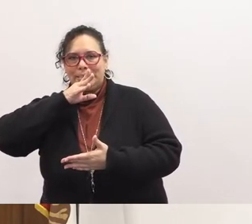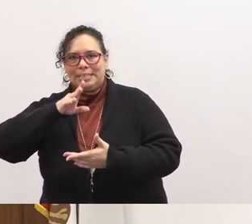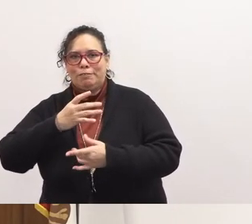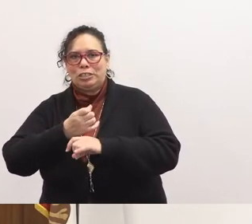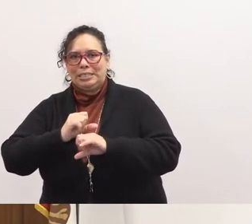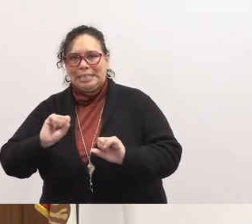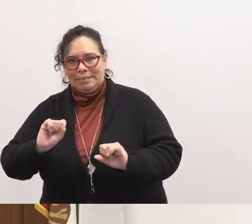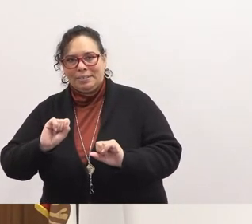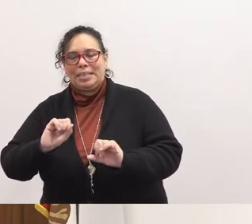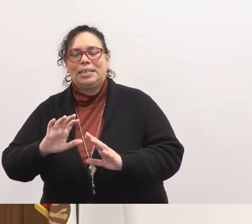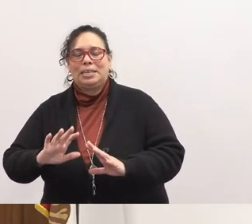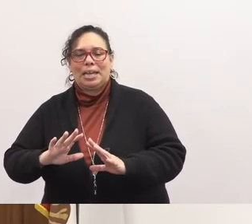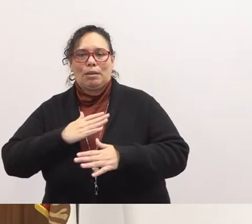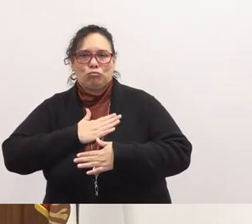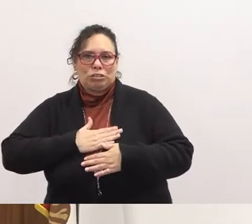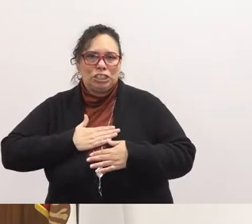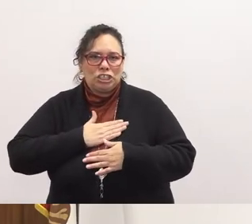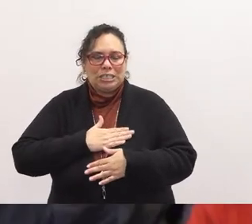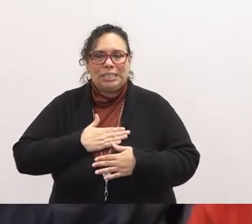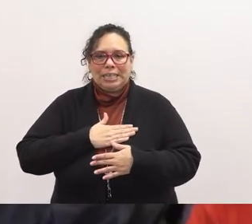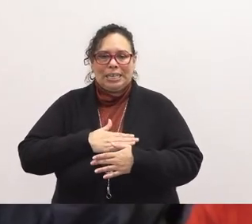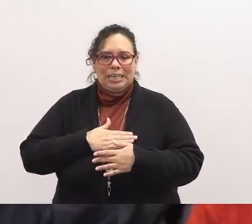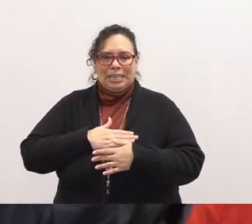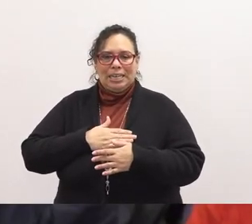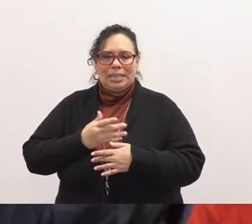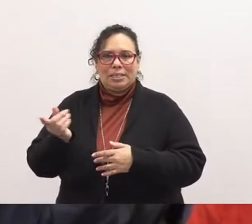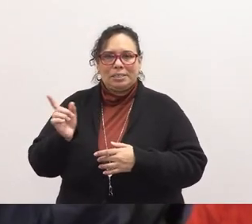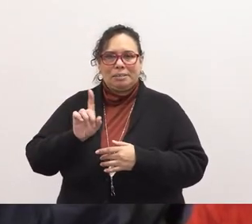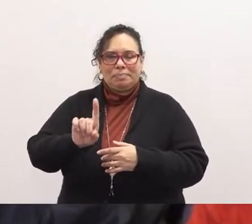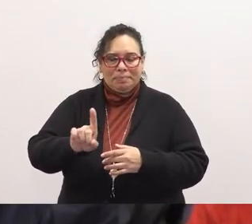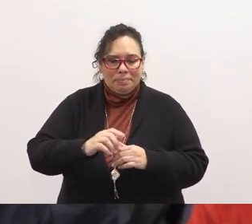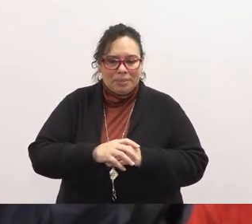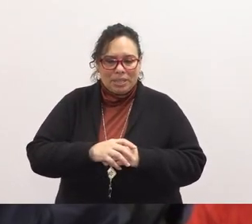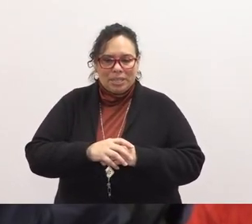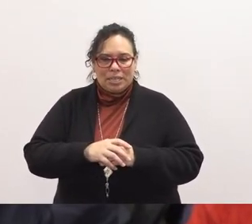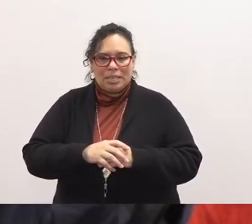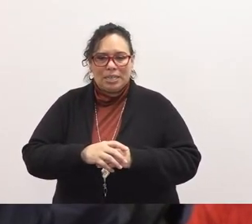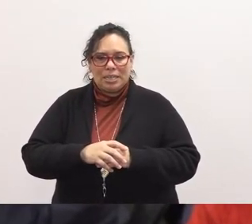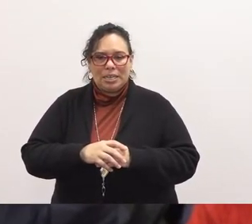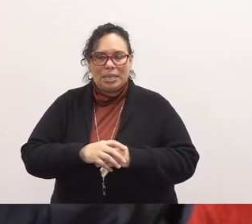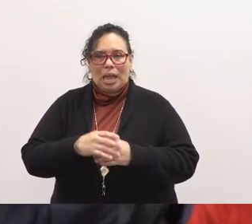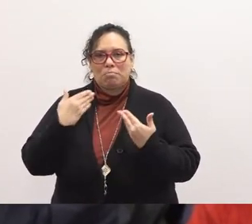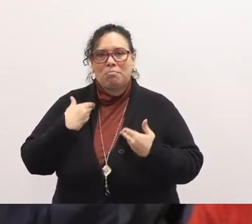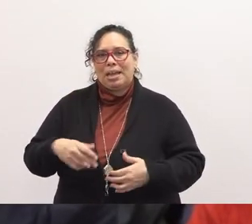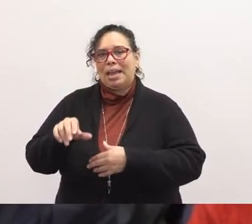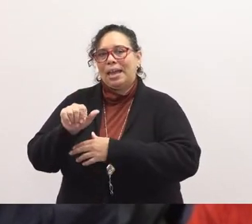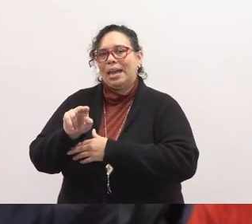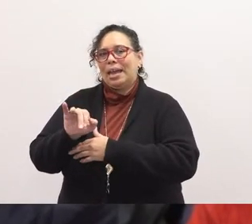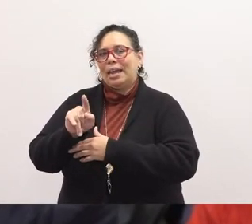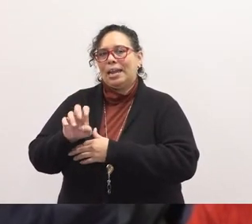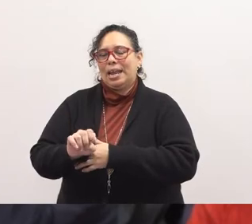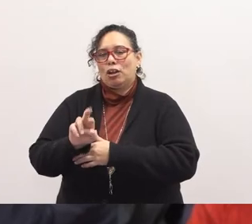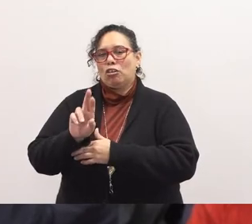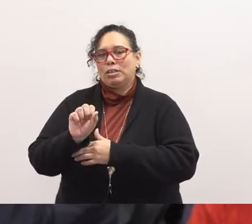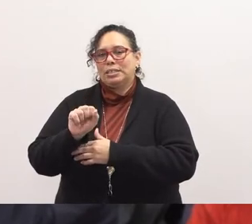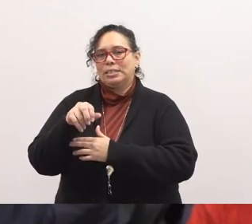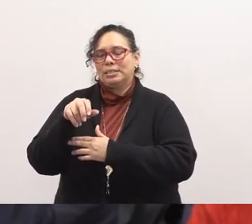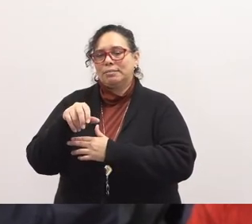safety, but I'm appreciative that you can fit me in for public comment. So my name's Annette. I'm a RSP teacher at